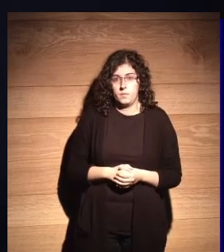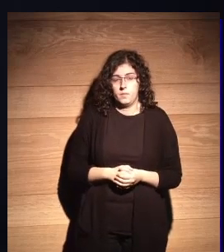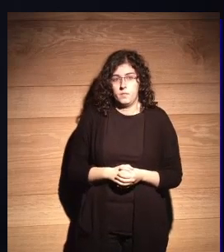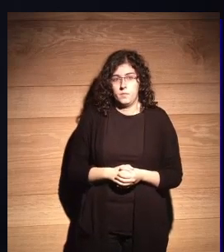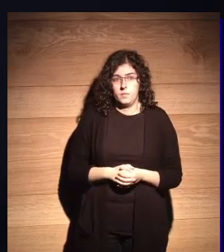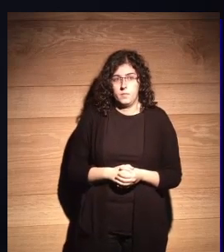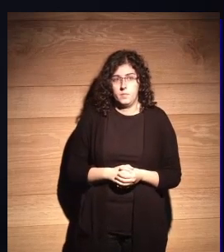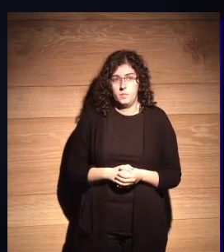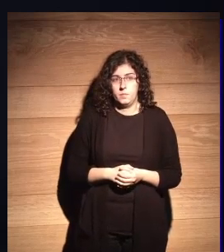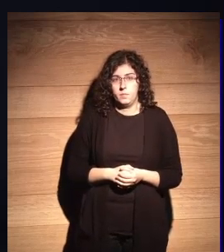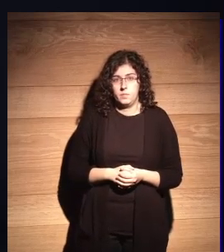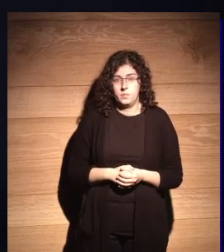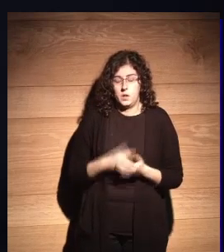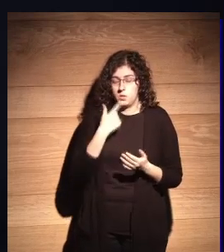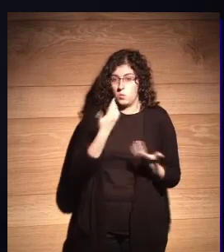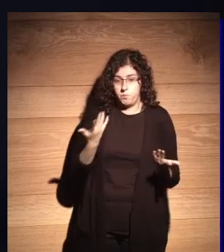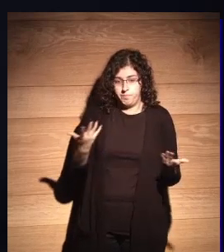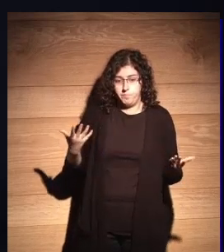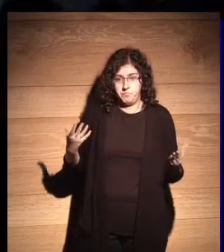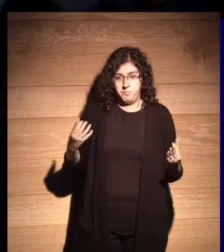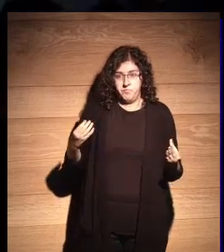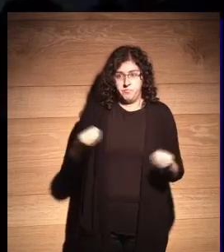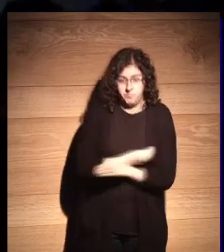This is making America great again.